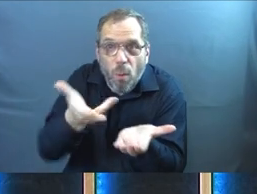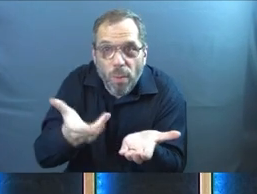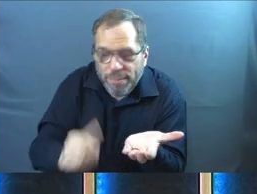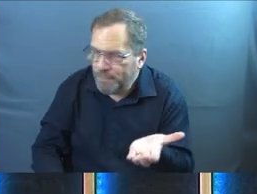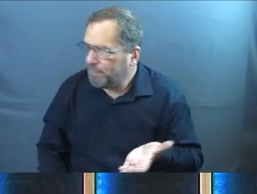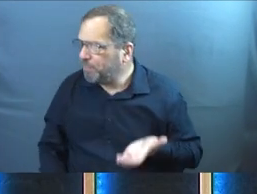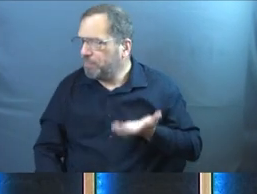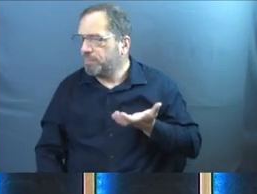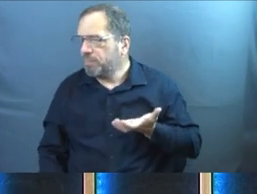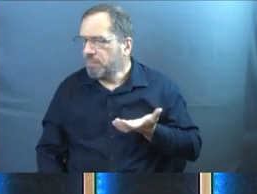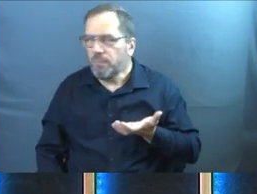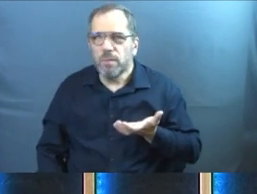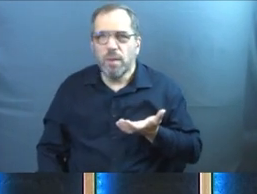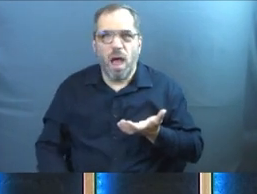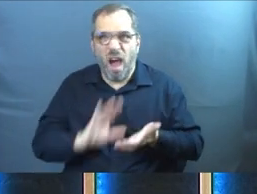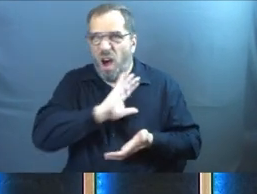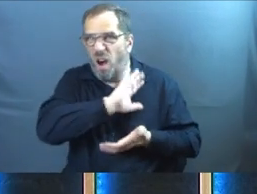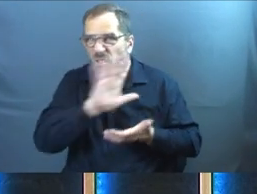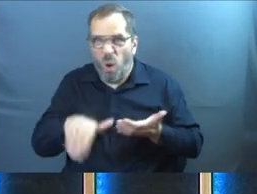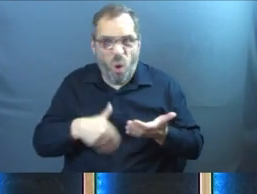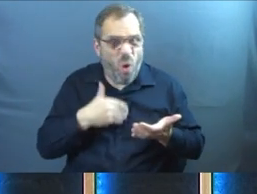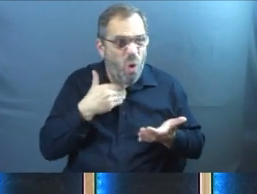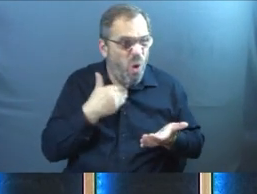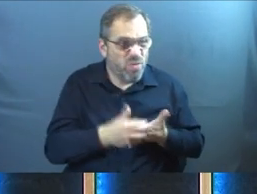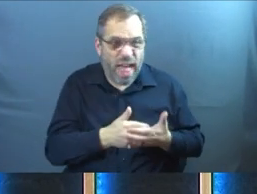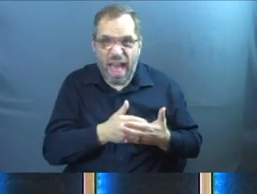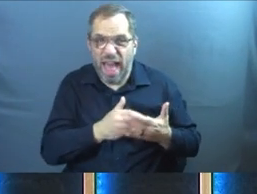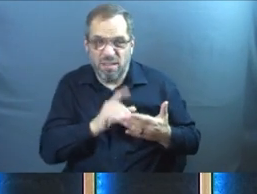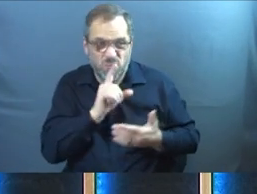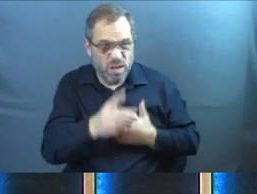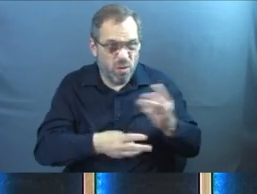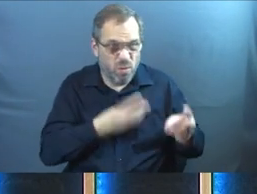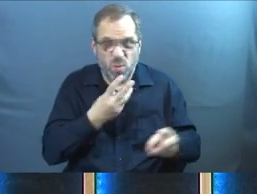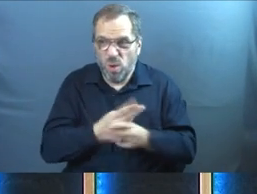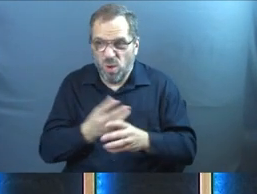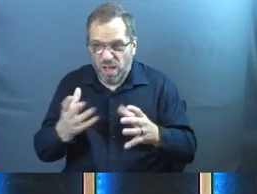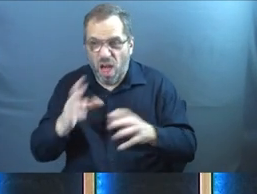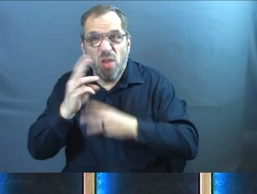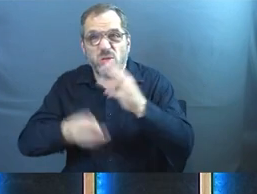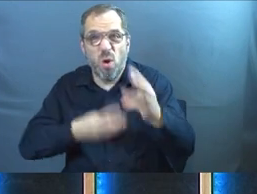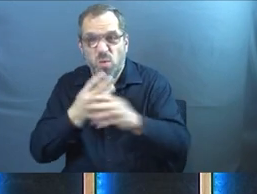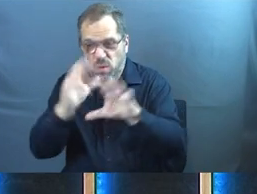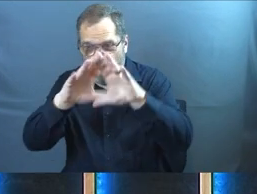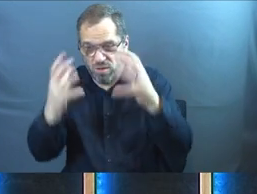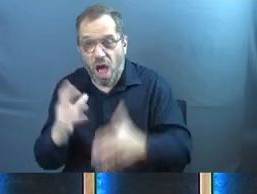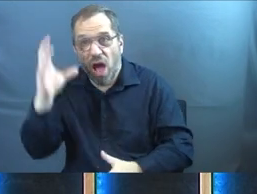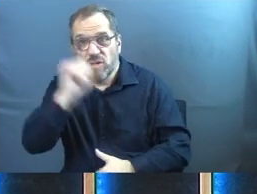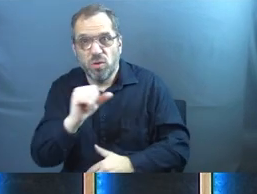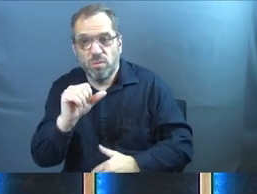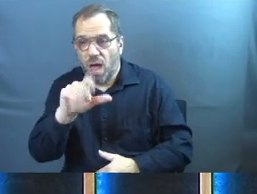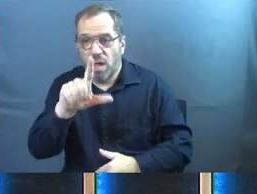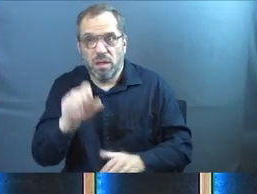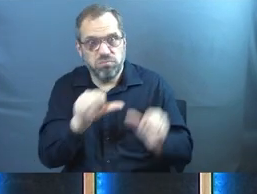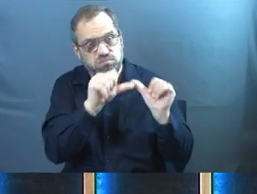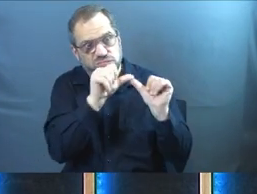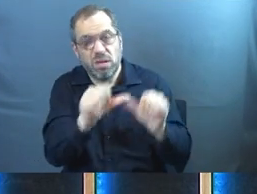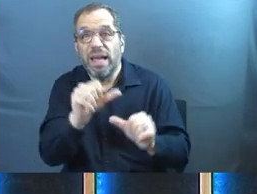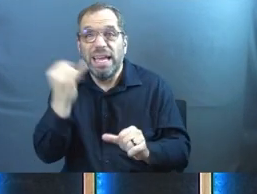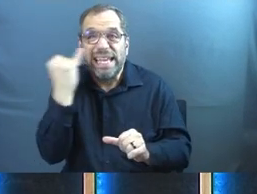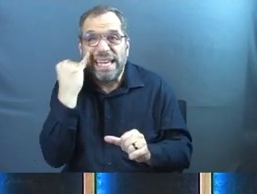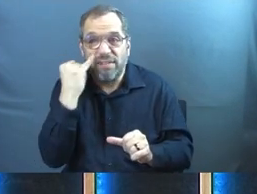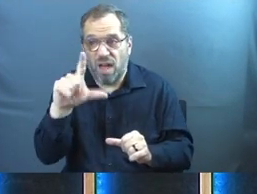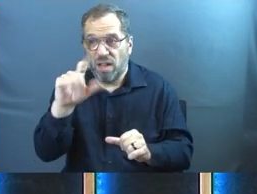that in the midst of all of that, what is the world doing? The world is assuming that love shouldn't die. If love was